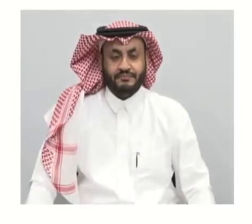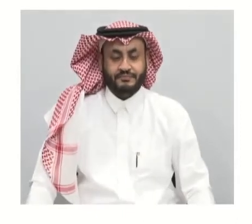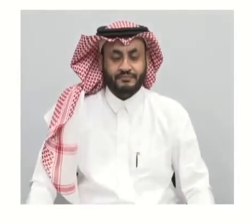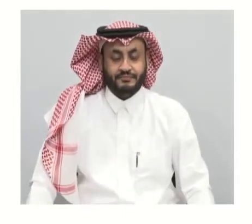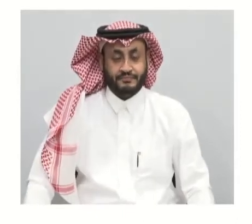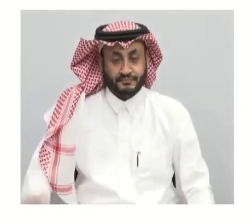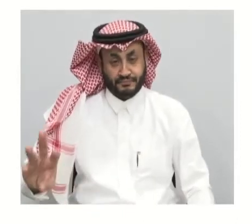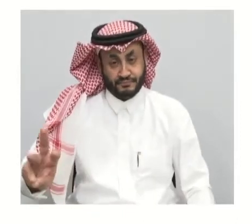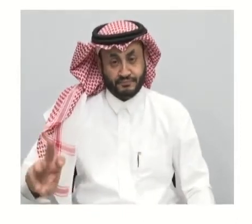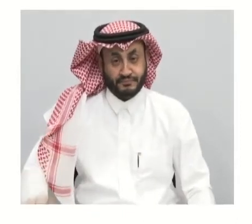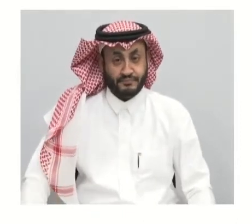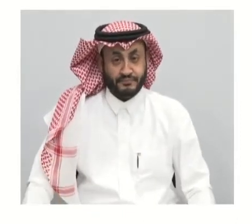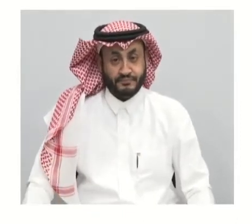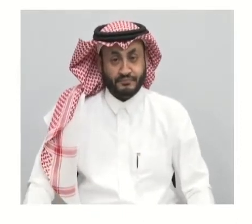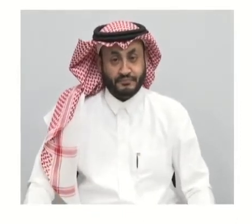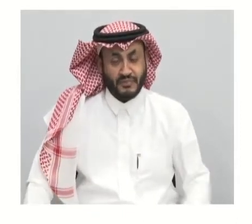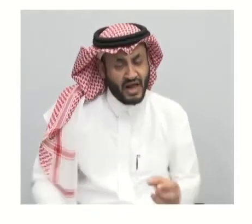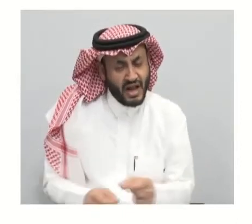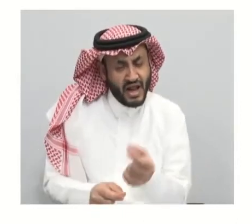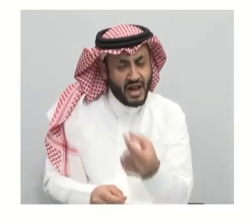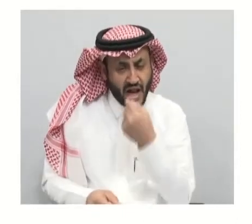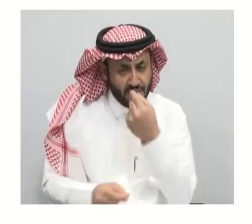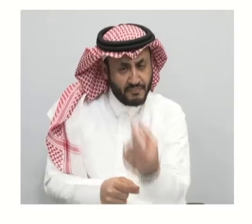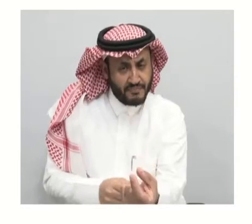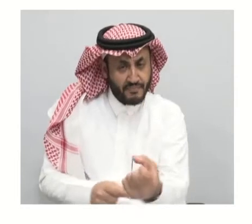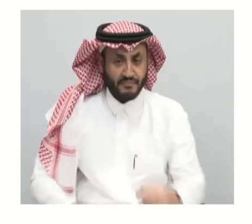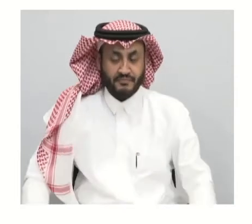Six. Would you like to try one of these?